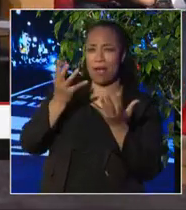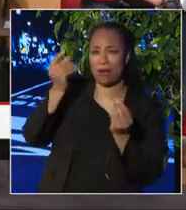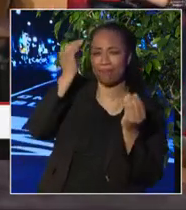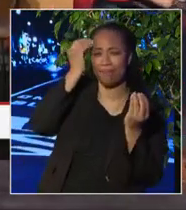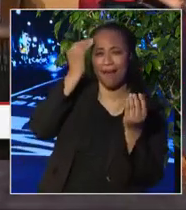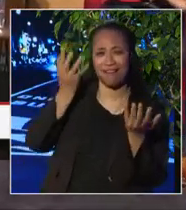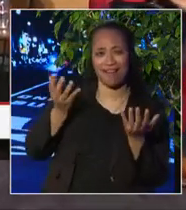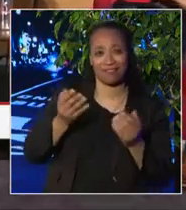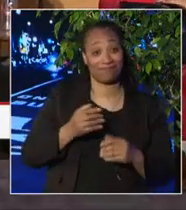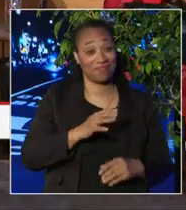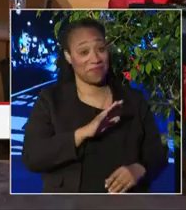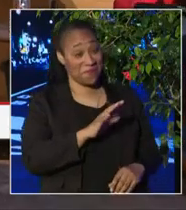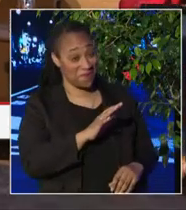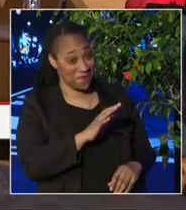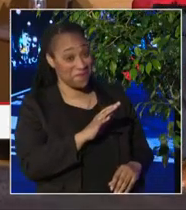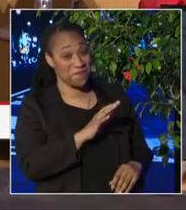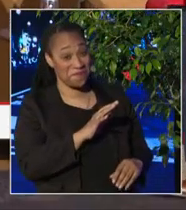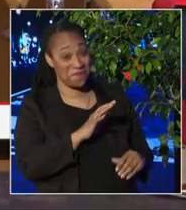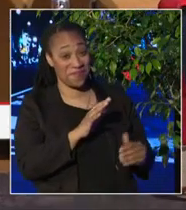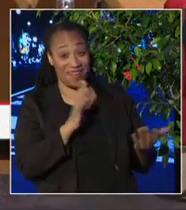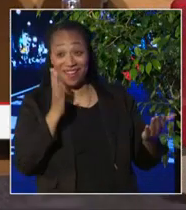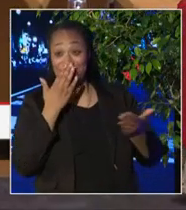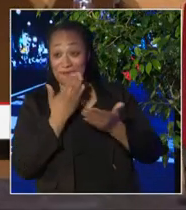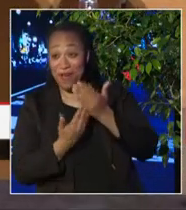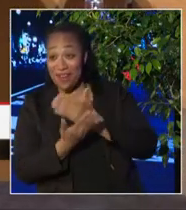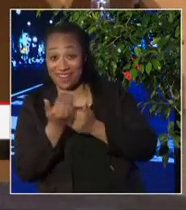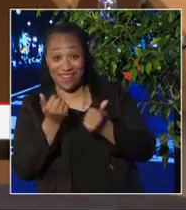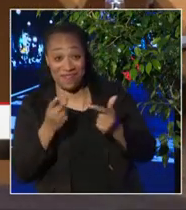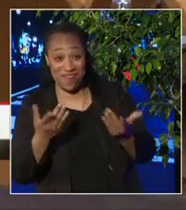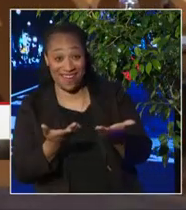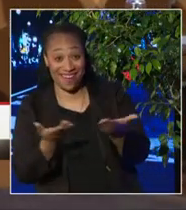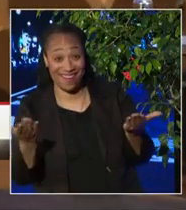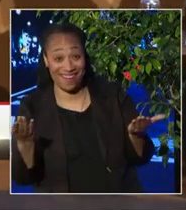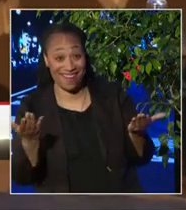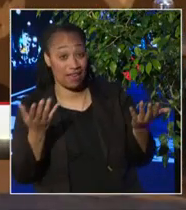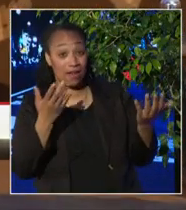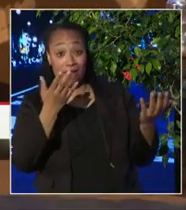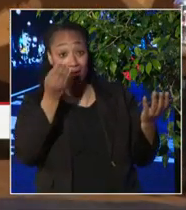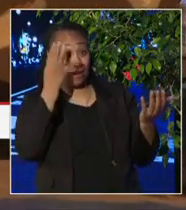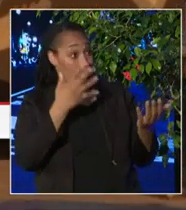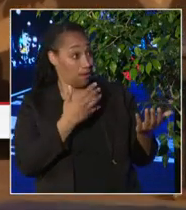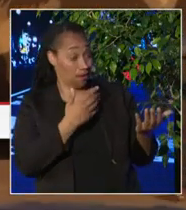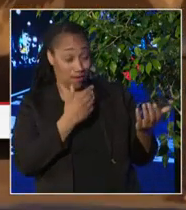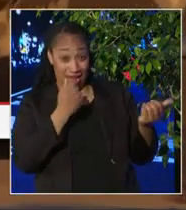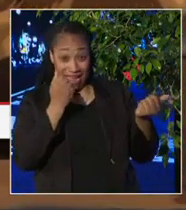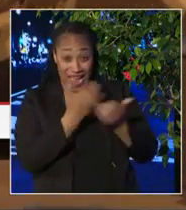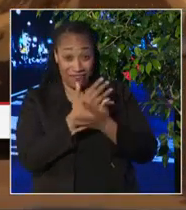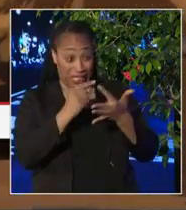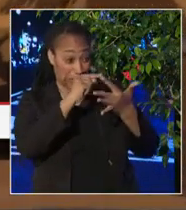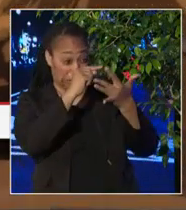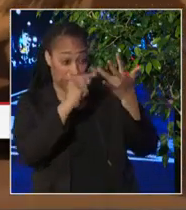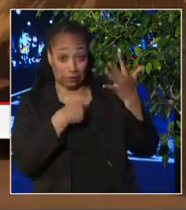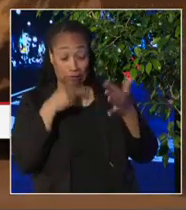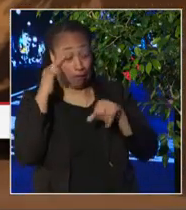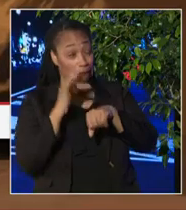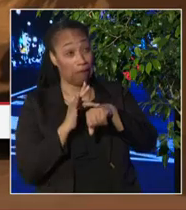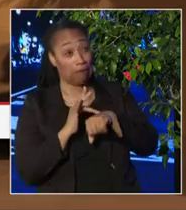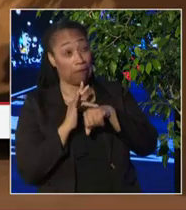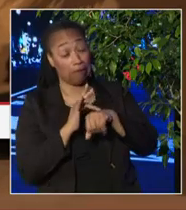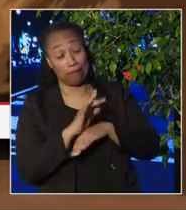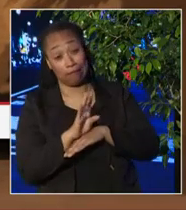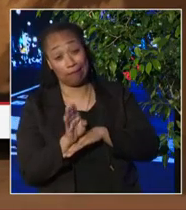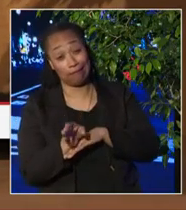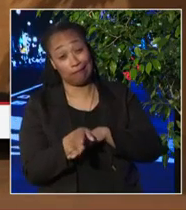everything that's on my mind or the things that keep me up at night. But I will say this, and you've heard me say